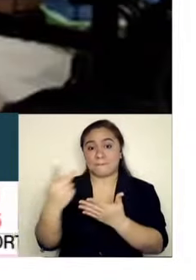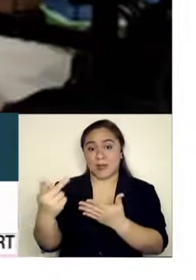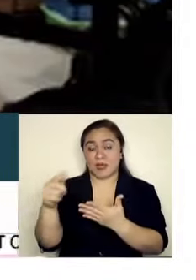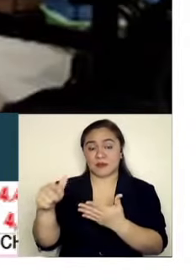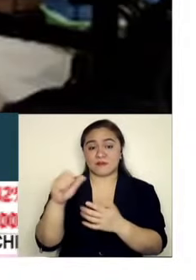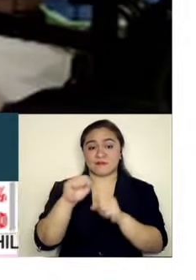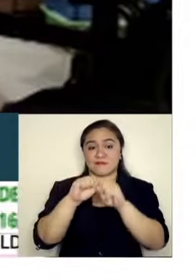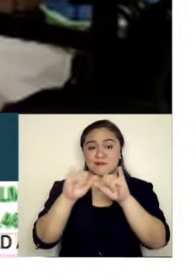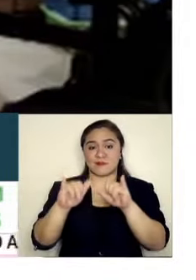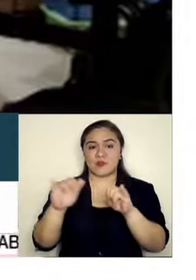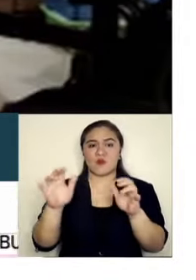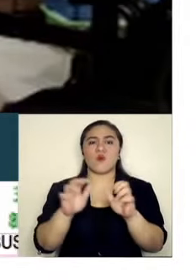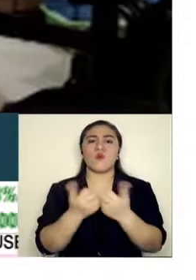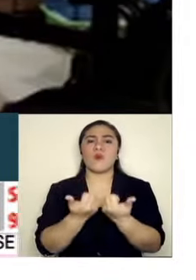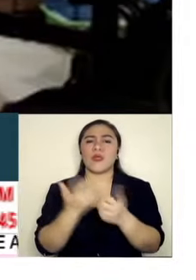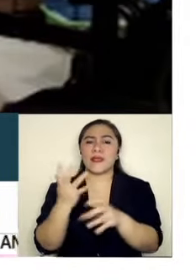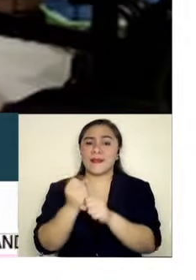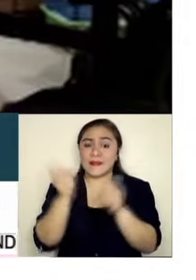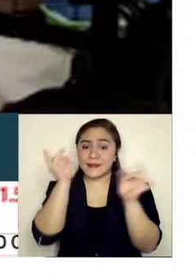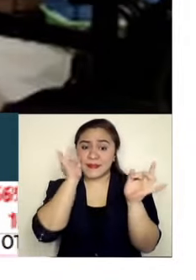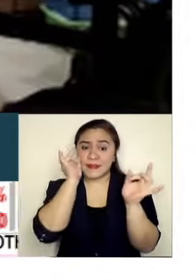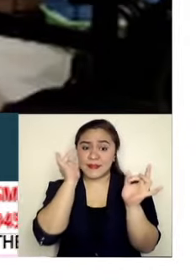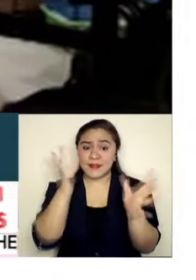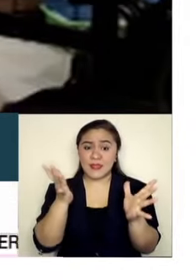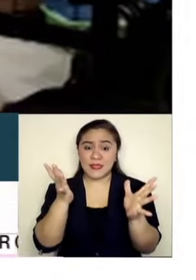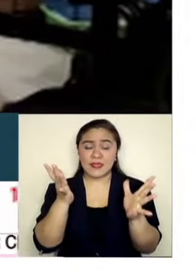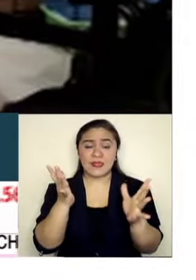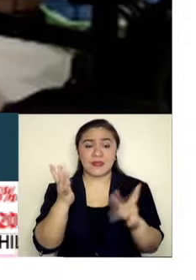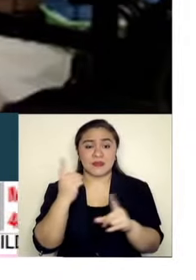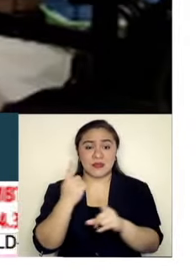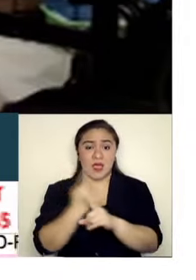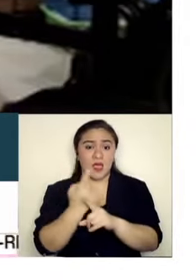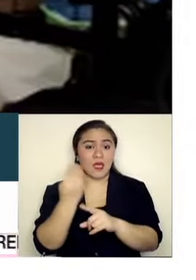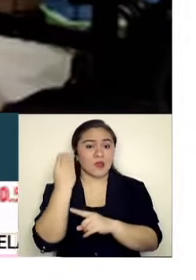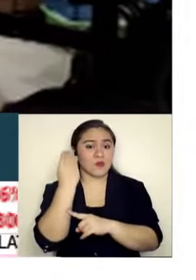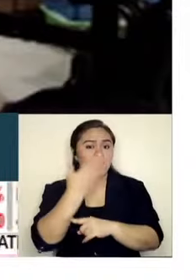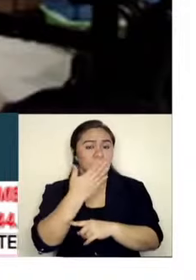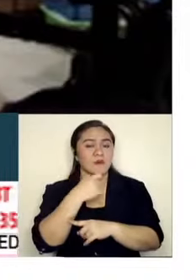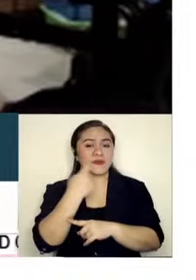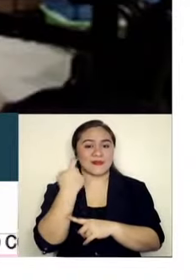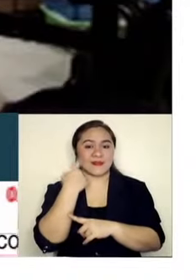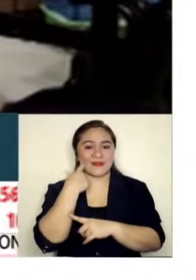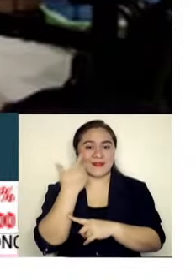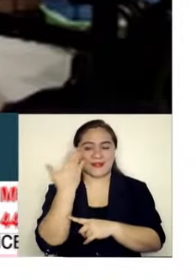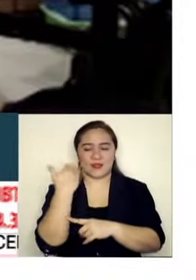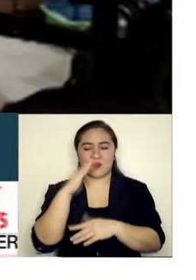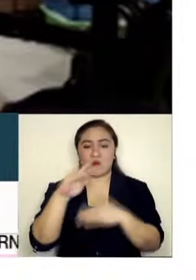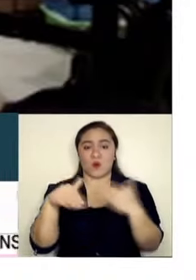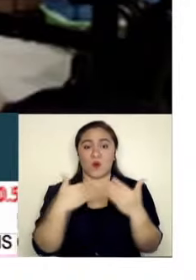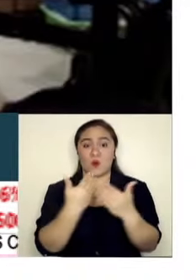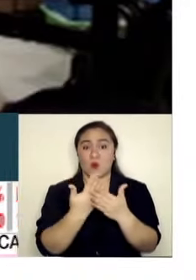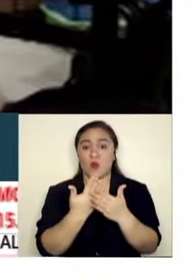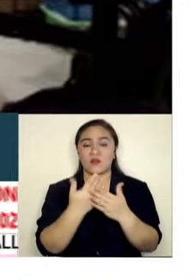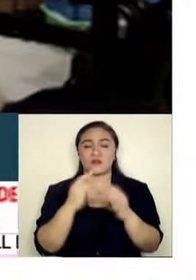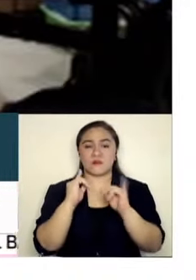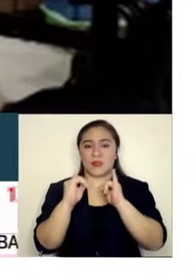malaman kung saan ang gagaling. However, sabi ko nga kanina rin, so in all of the interviews, panic is created